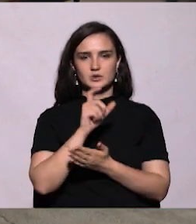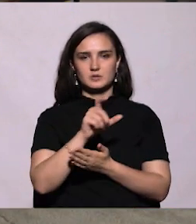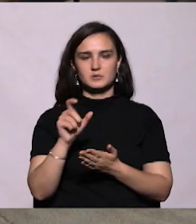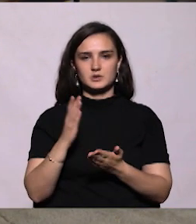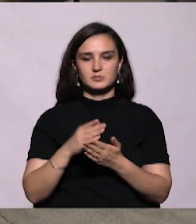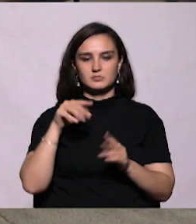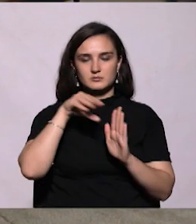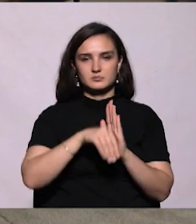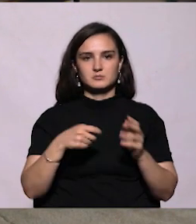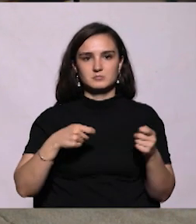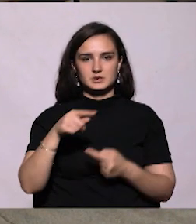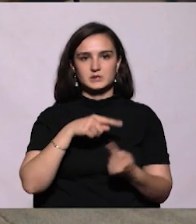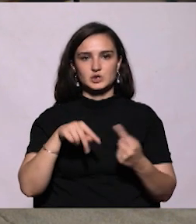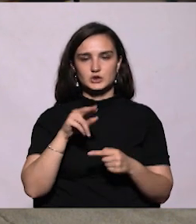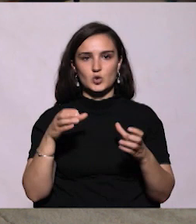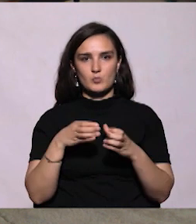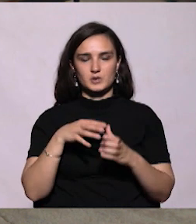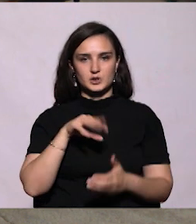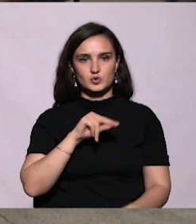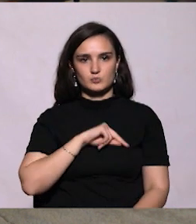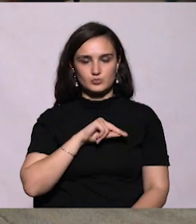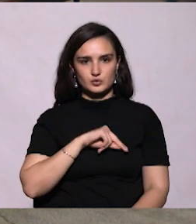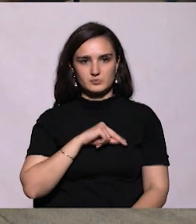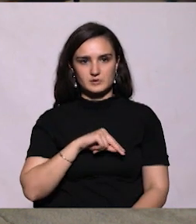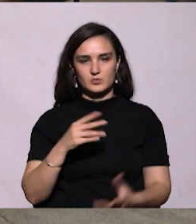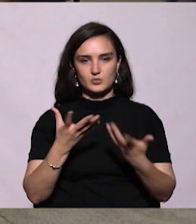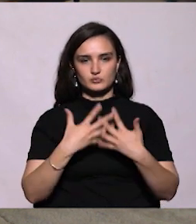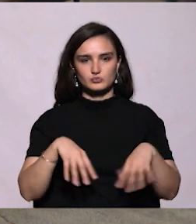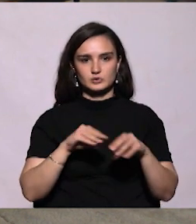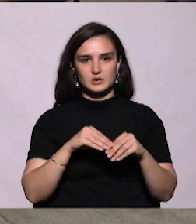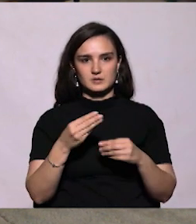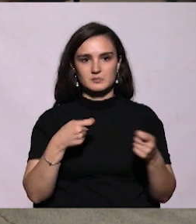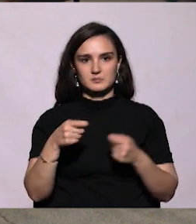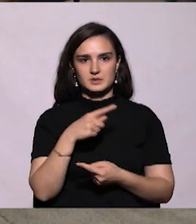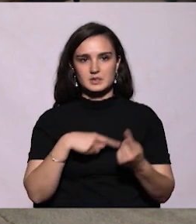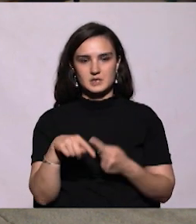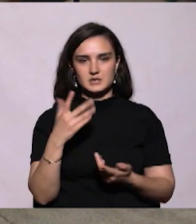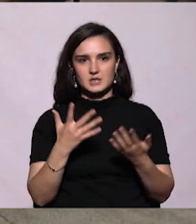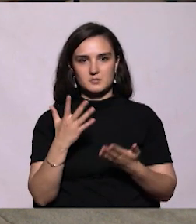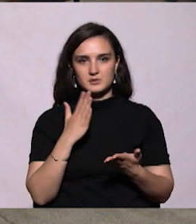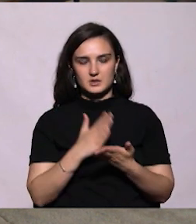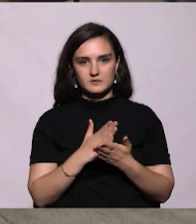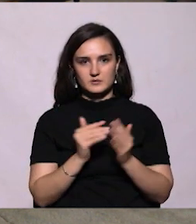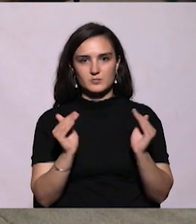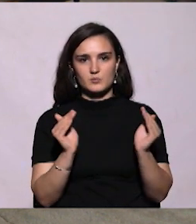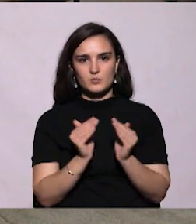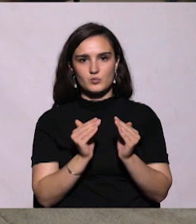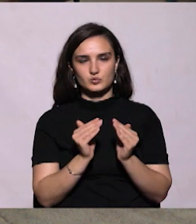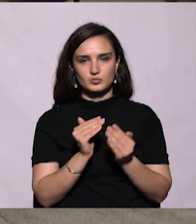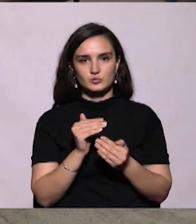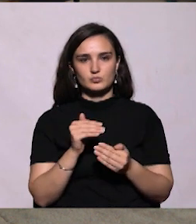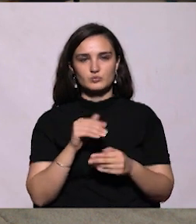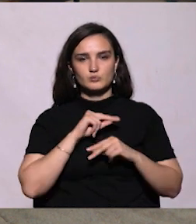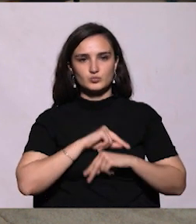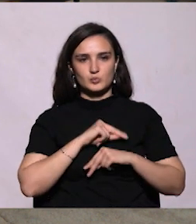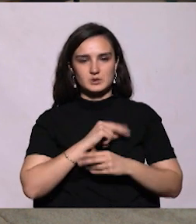a business or company. So a family-owned business probably has a small workforce,